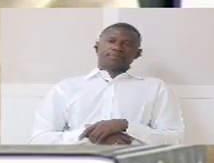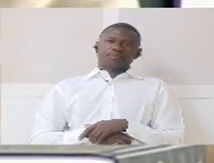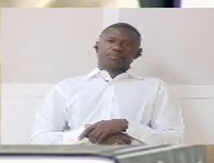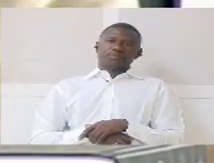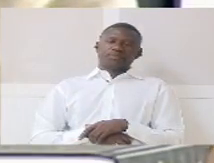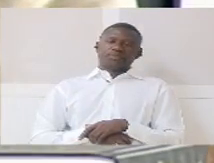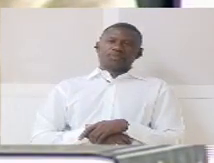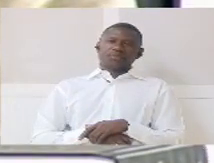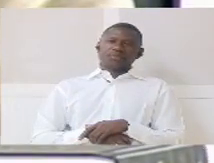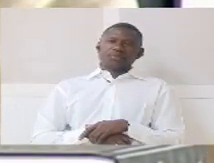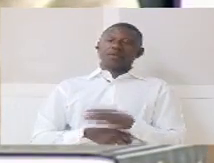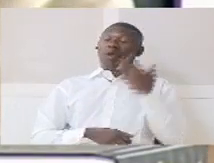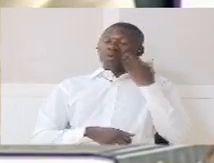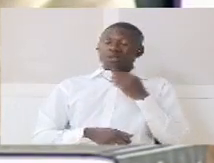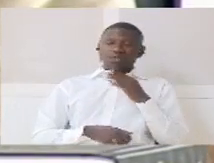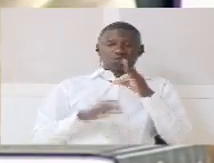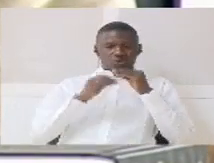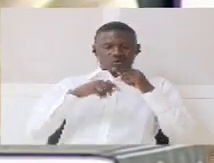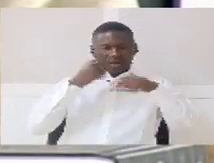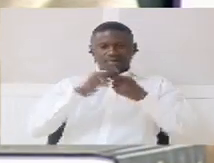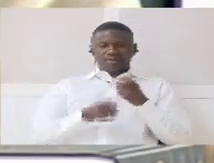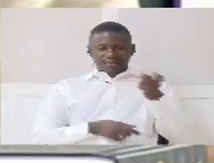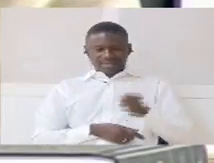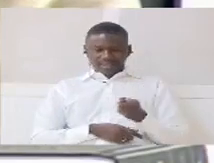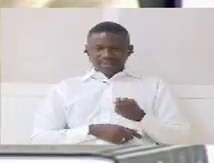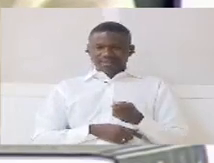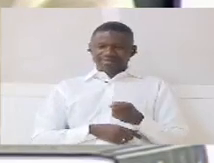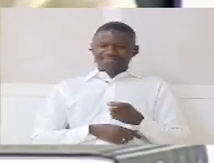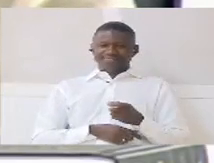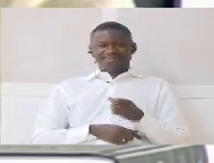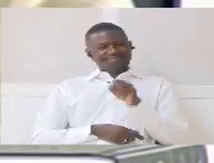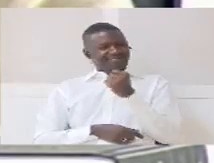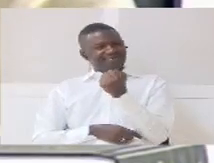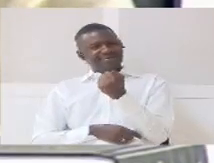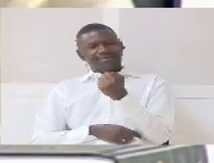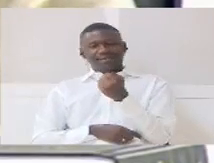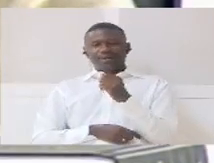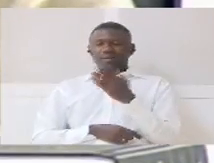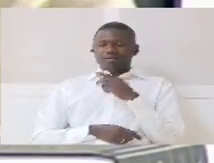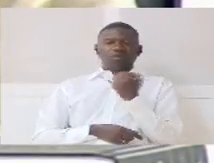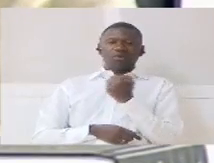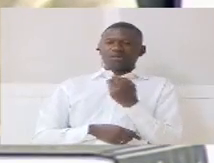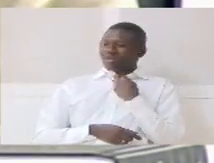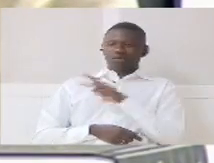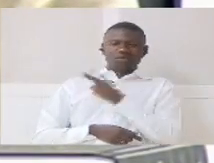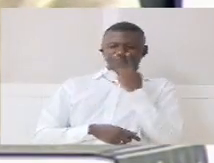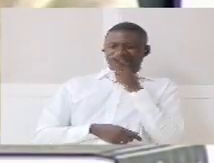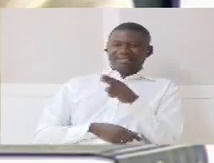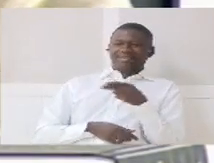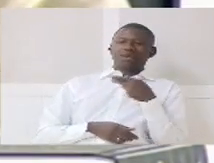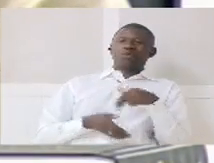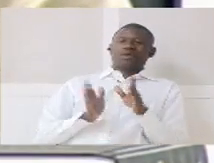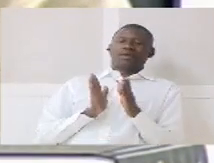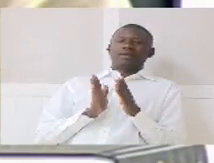It's ugly. But it will be kaje asunyaro. But they don't see that as stealing. Kaje loko digi la right lo nyindi. They see that as digi's right. Ni